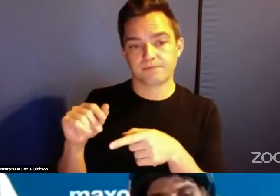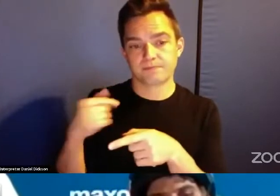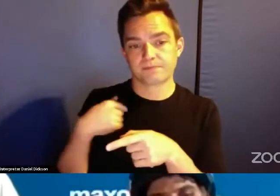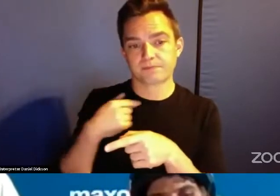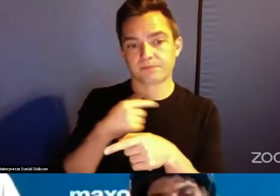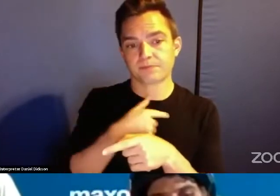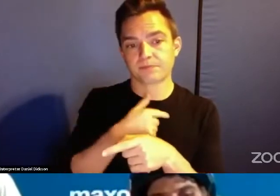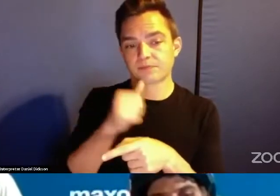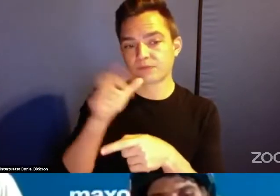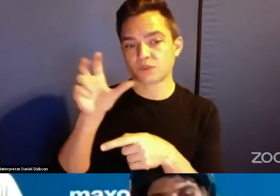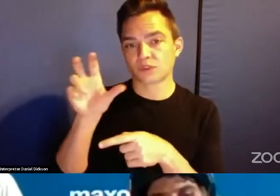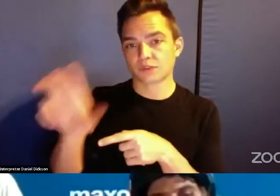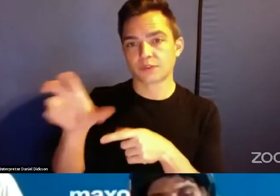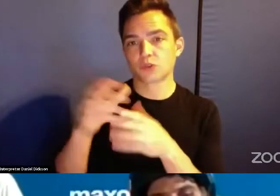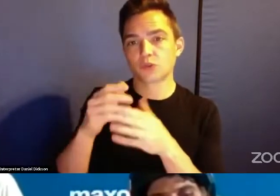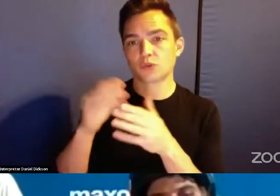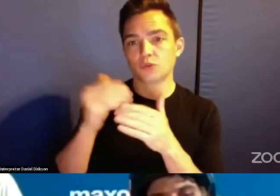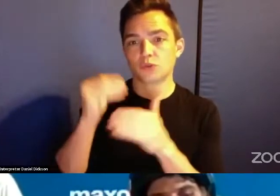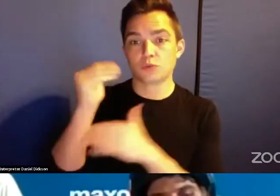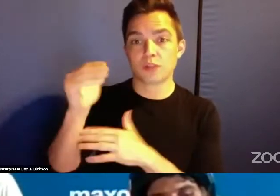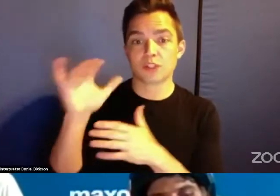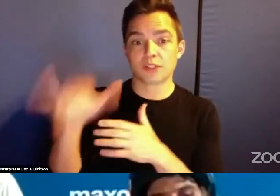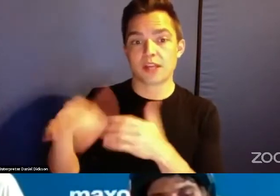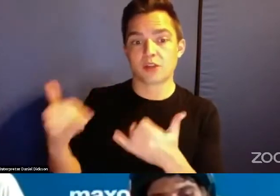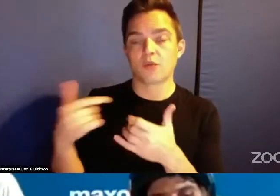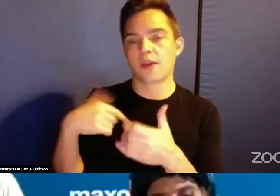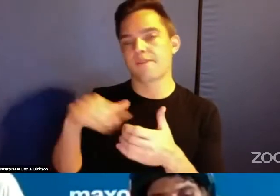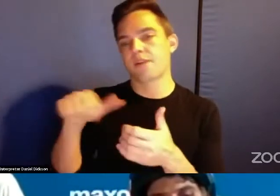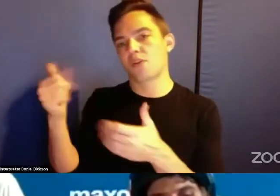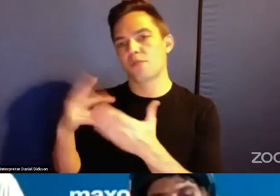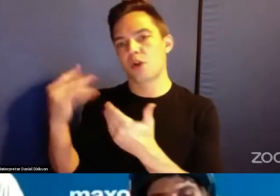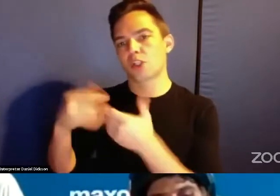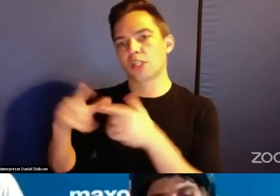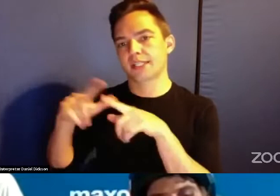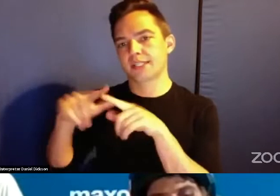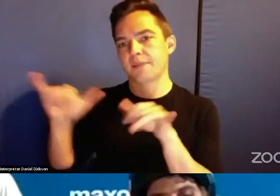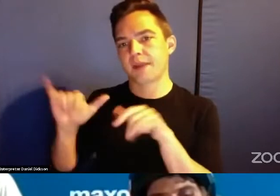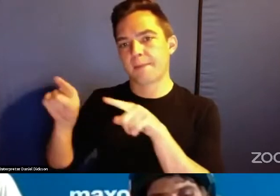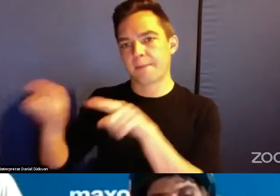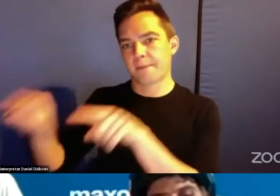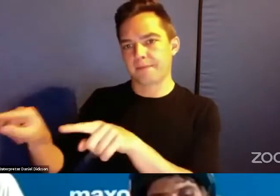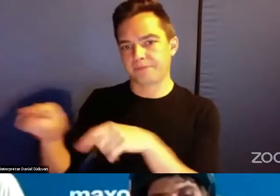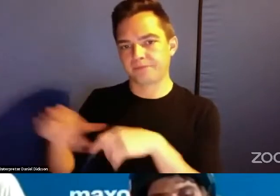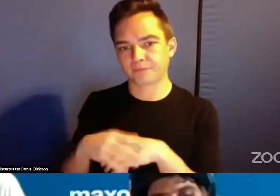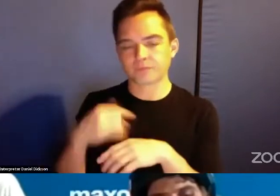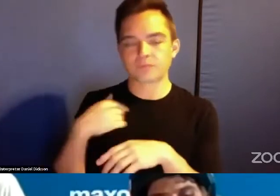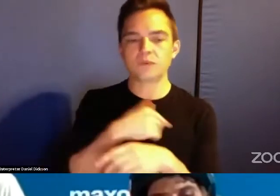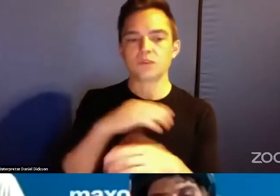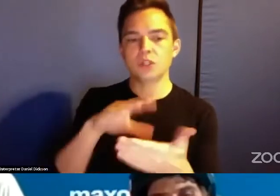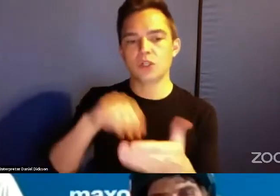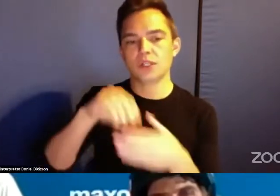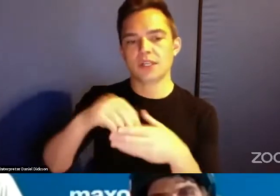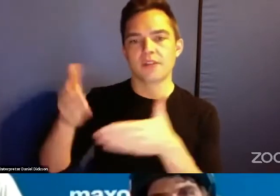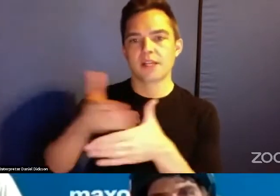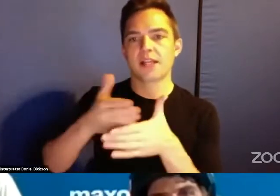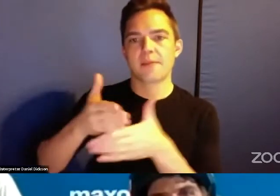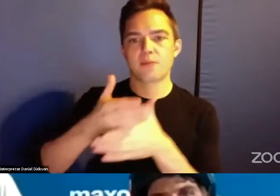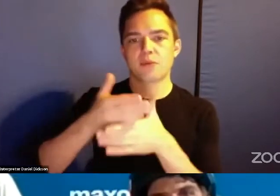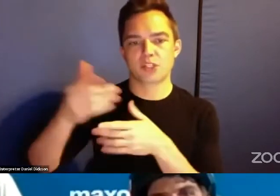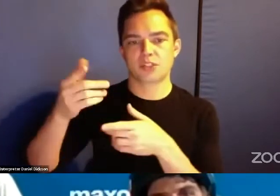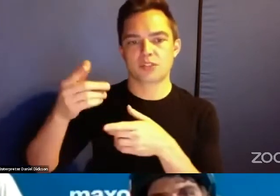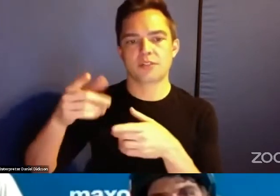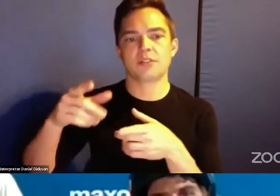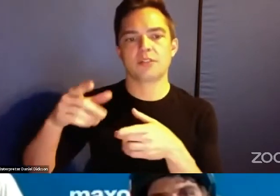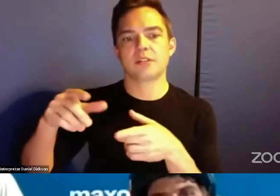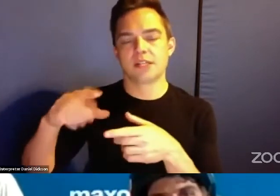another project going on. We learned in the collaboration with Robility Enhanced, the exoskeleton team, that users